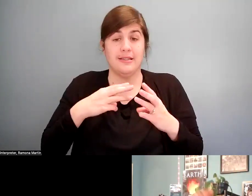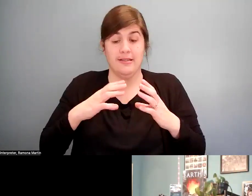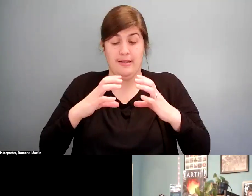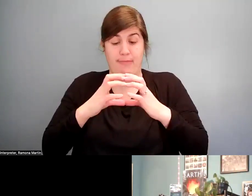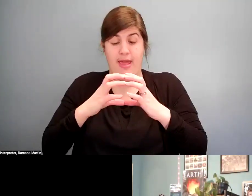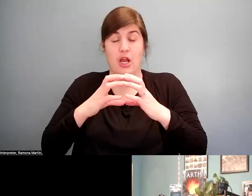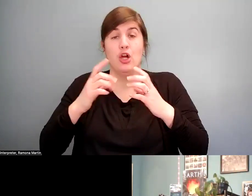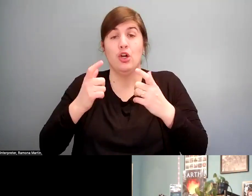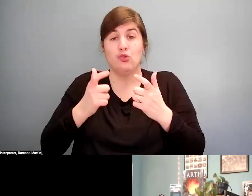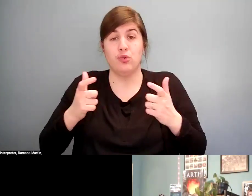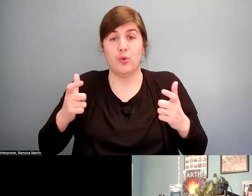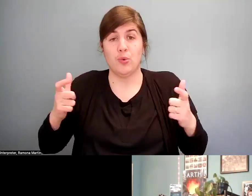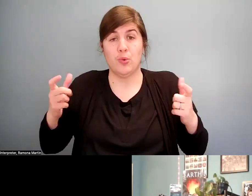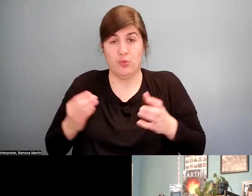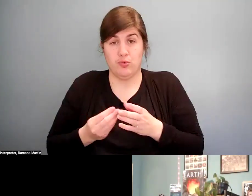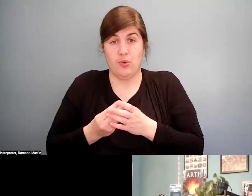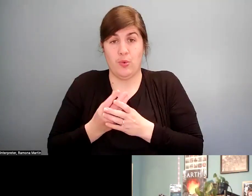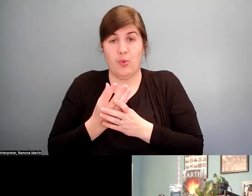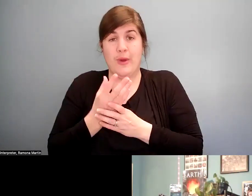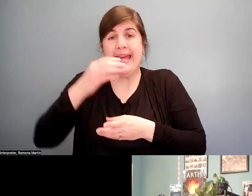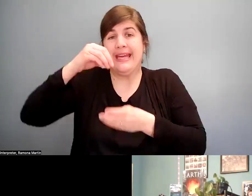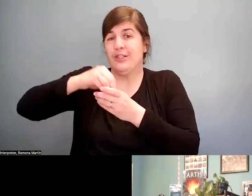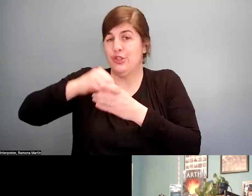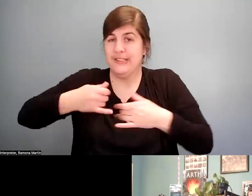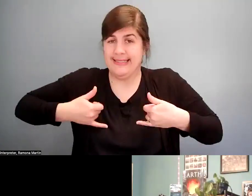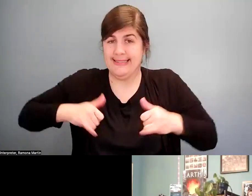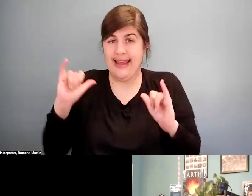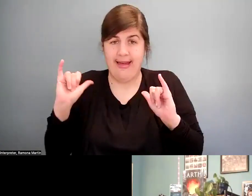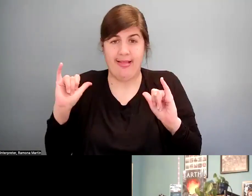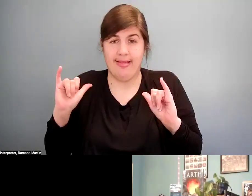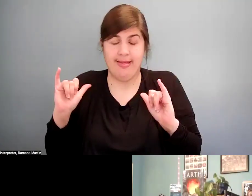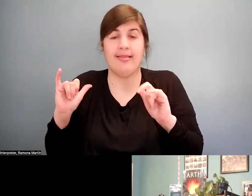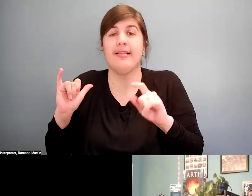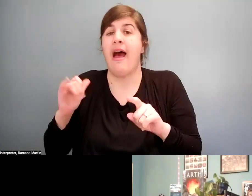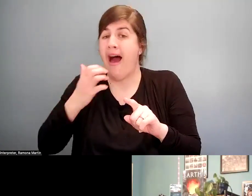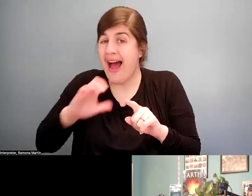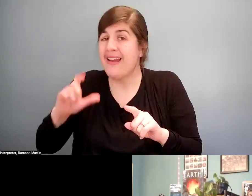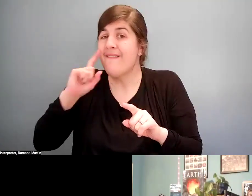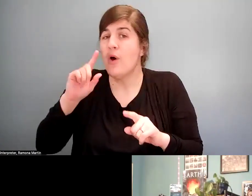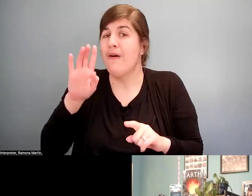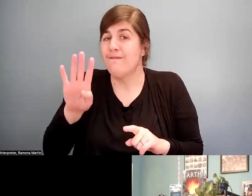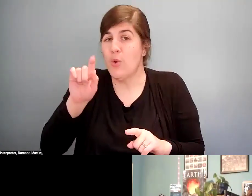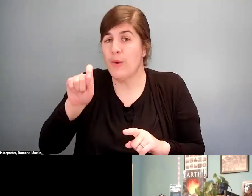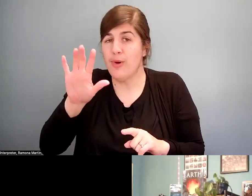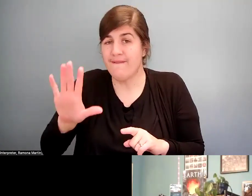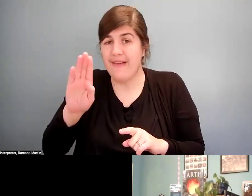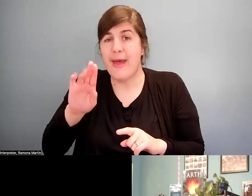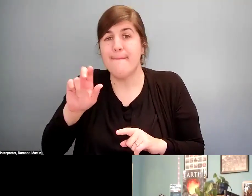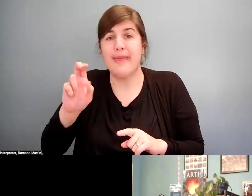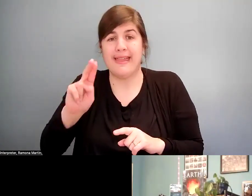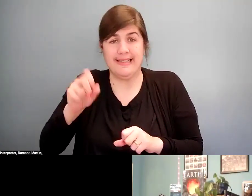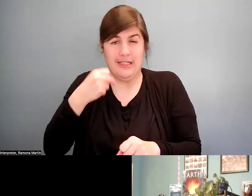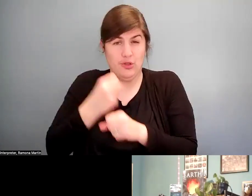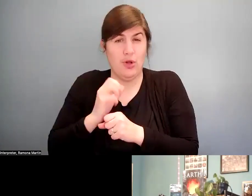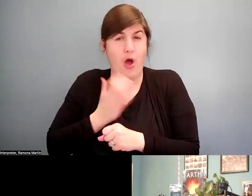grew, the interior has stayed hot for 4.5 billion years, which is why our core, our